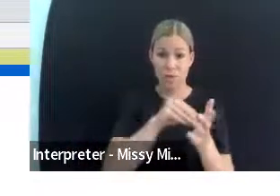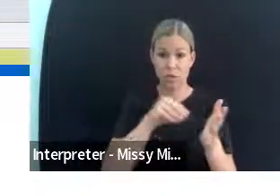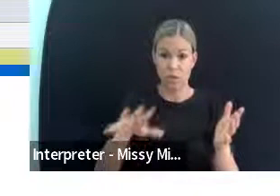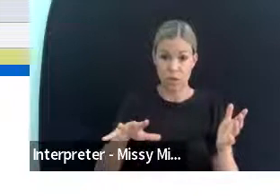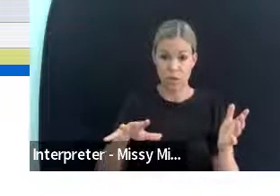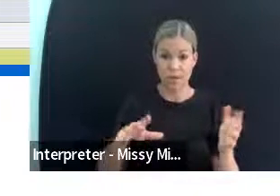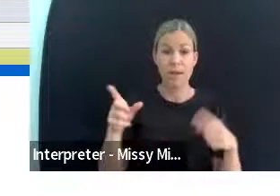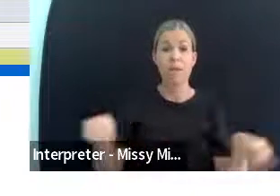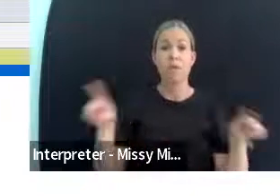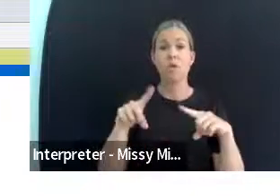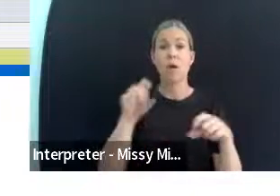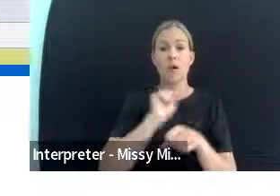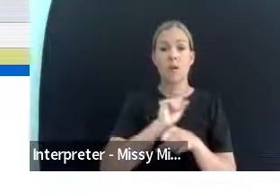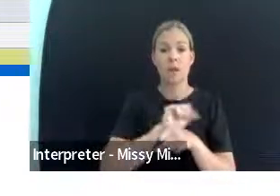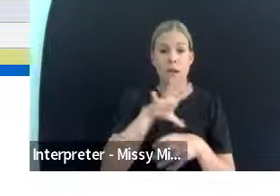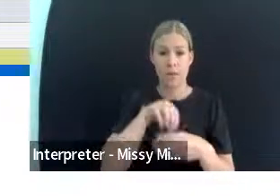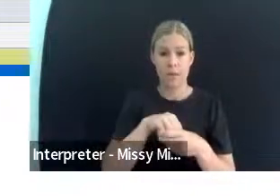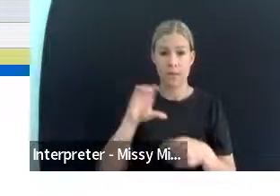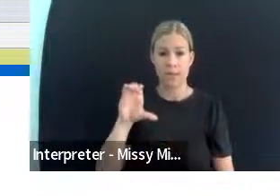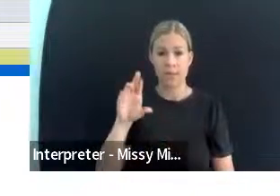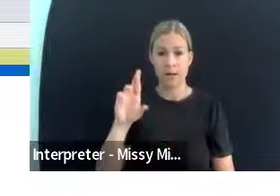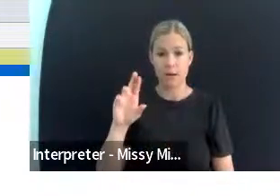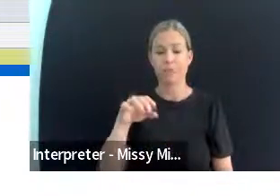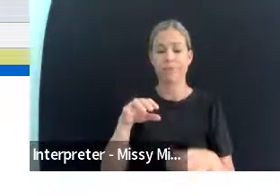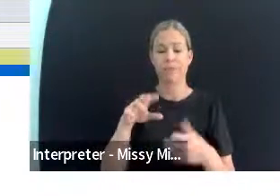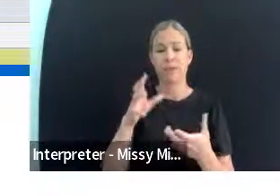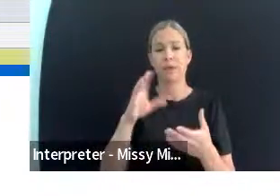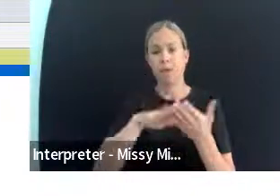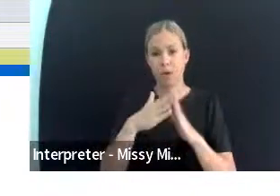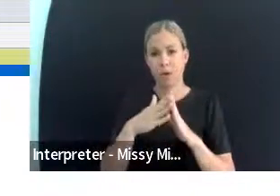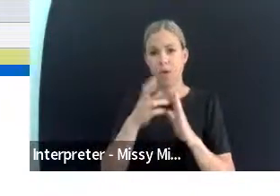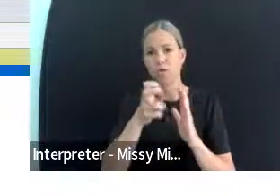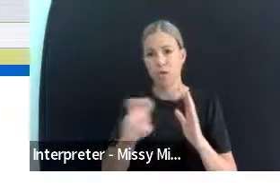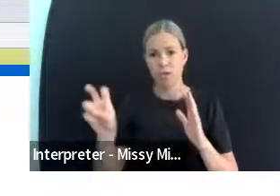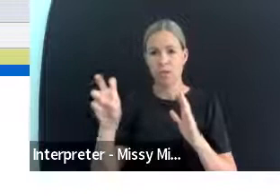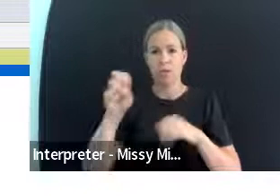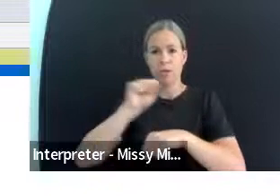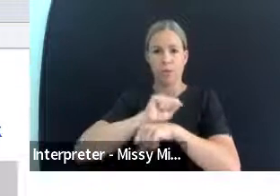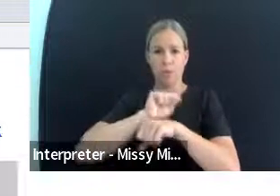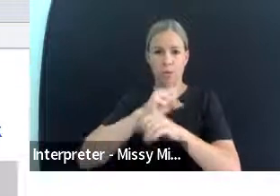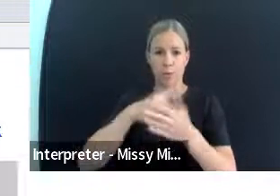in the community work transition program, this applies to all of your students who are on SSI. Unless they earn